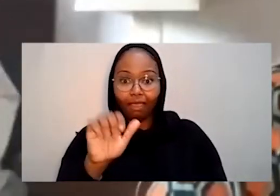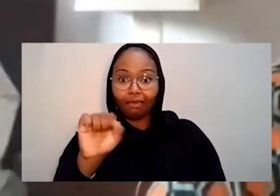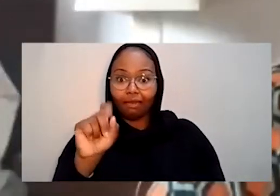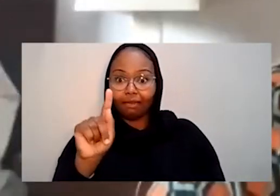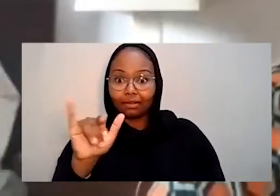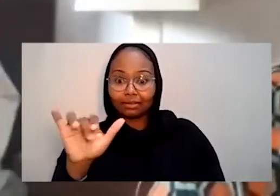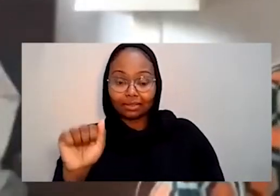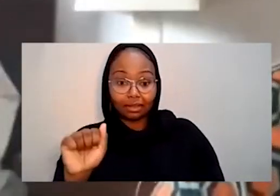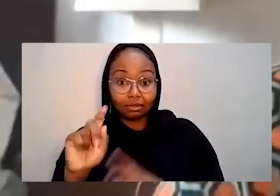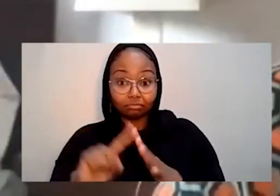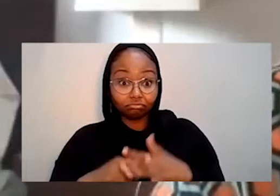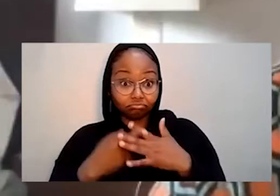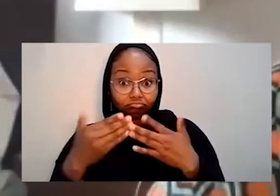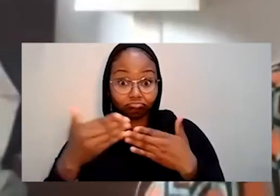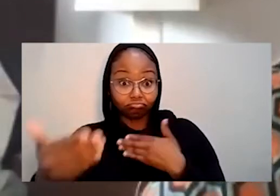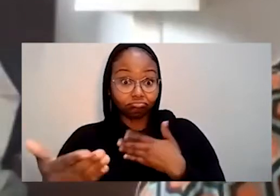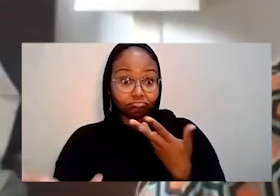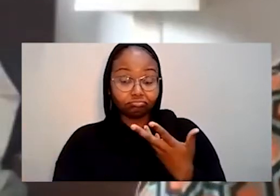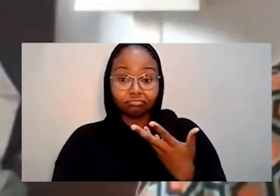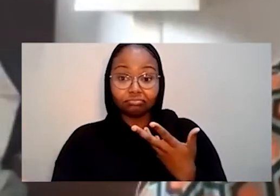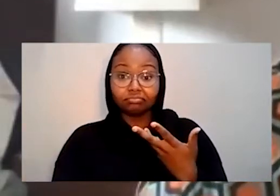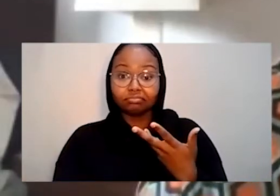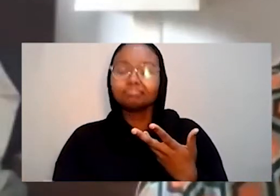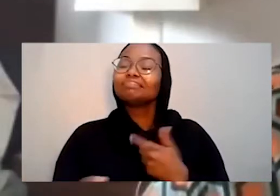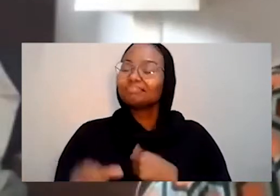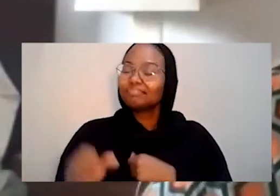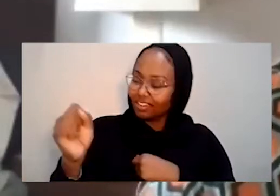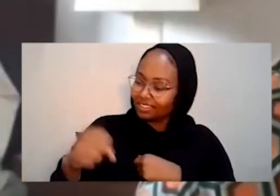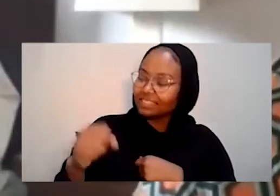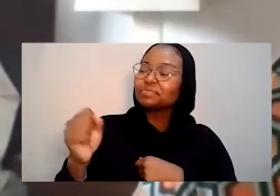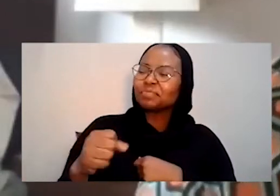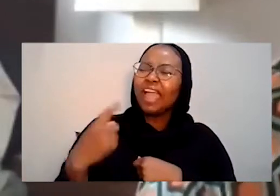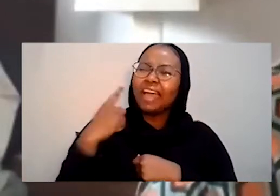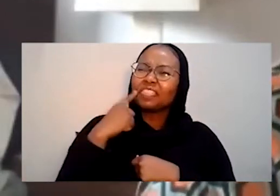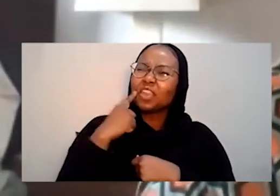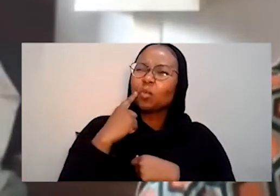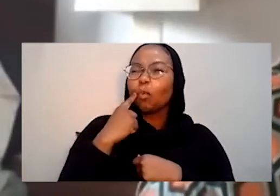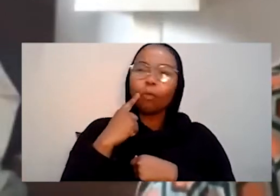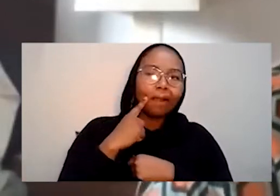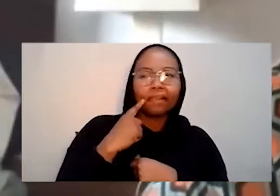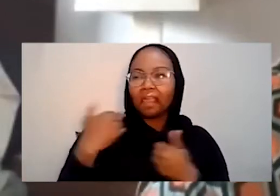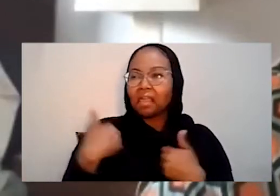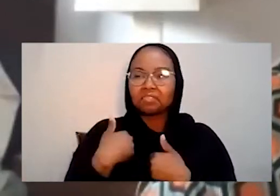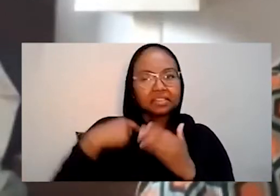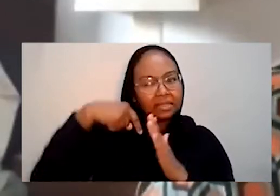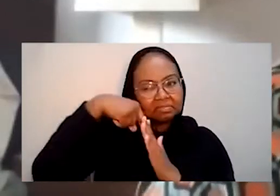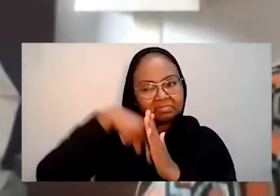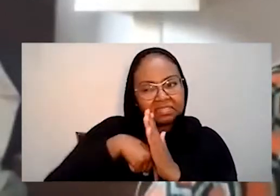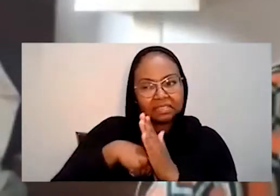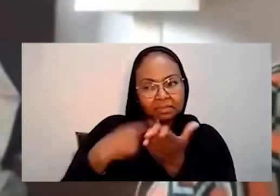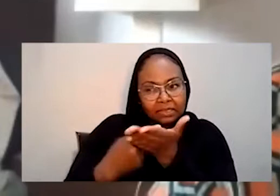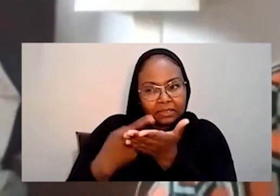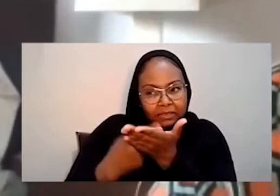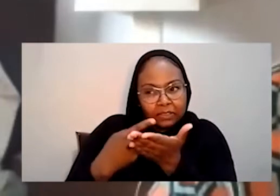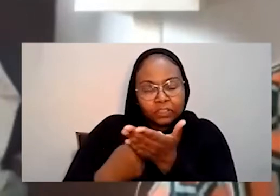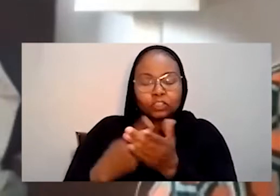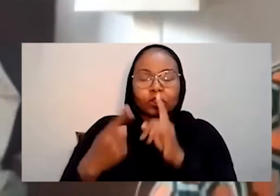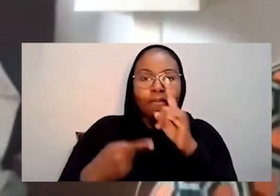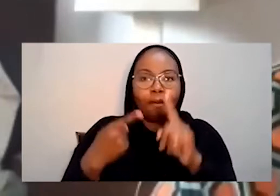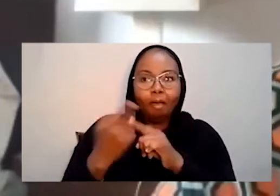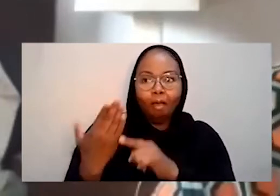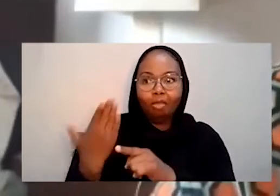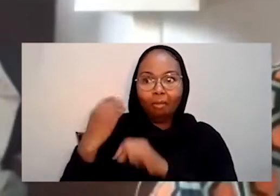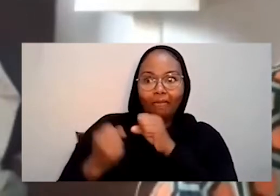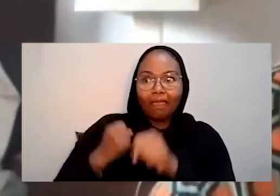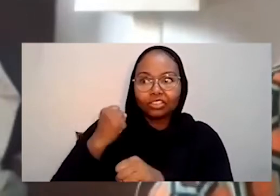in and really look at what from the past year has been a really particular